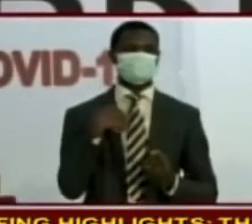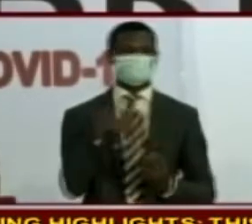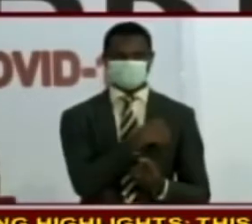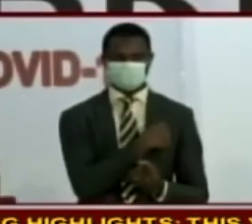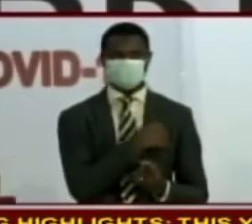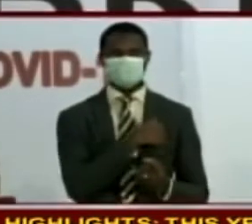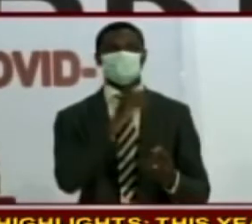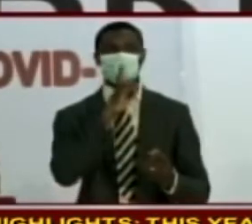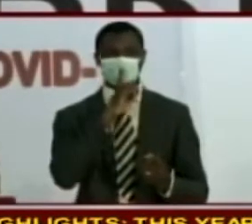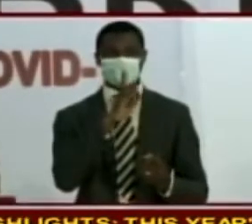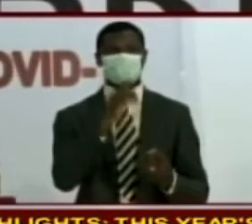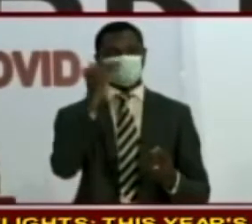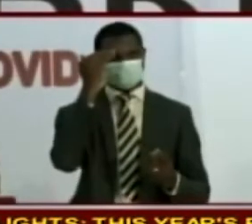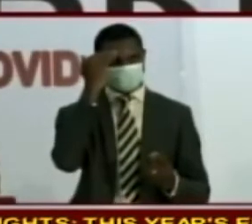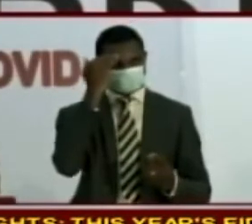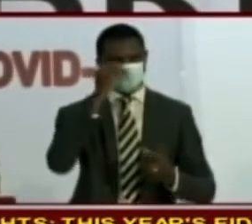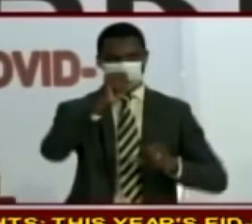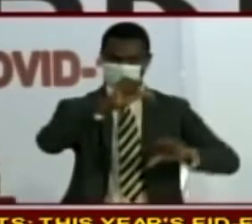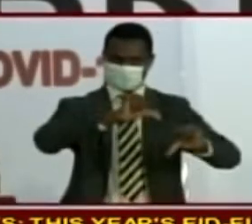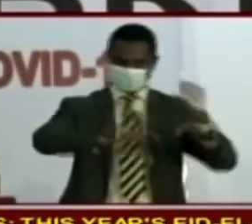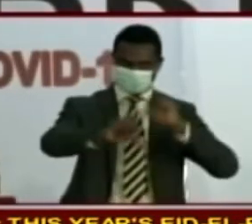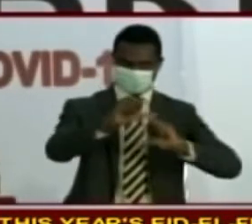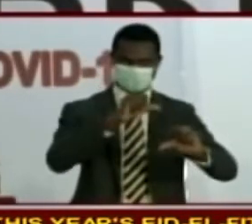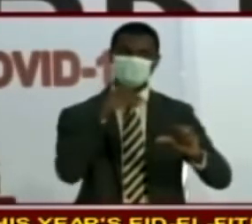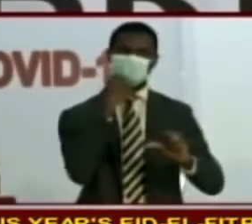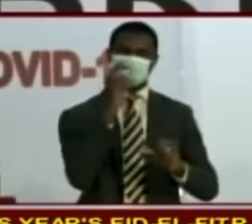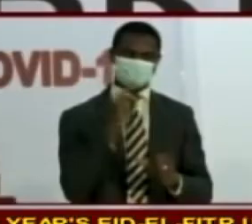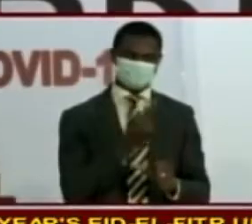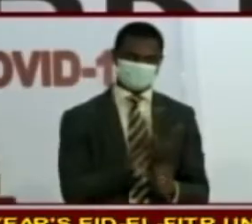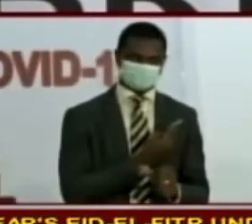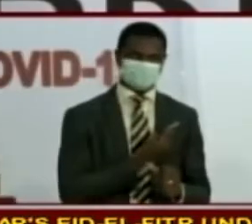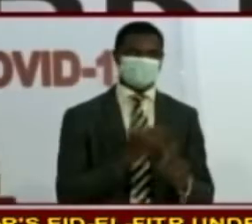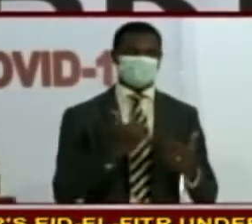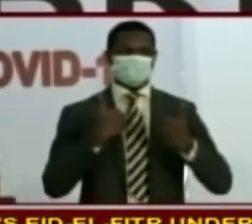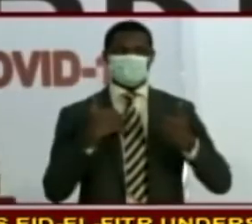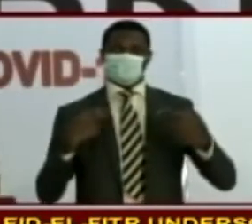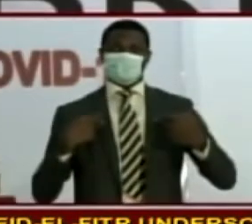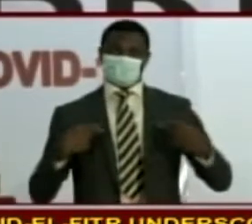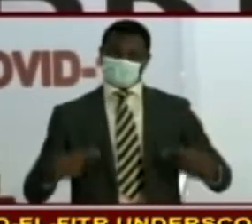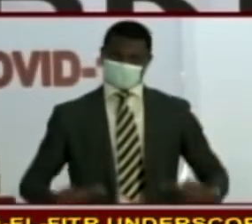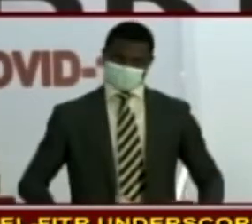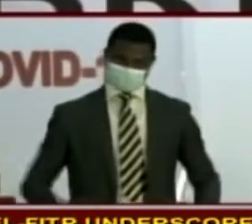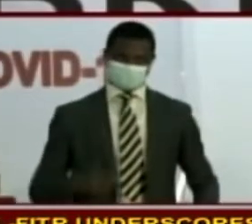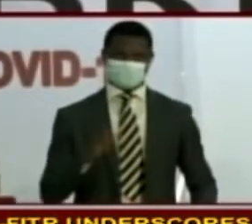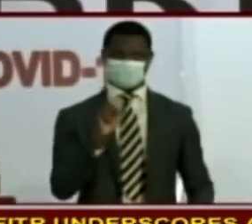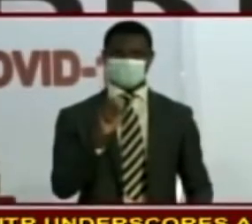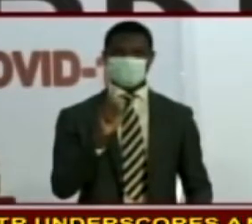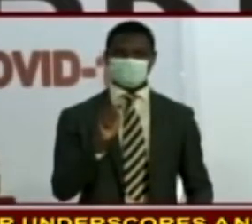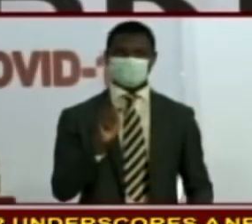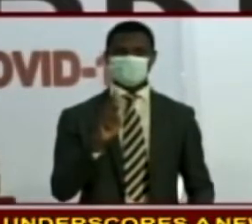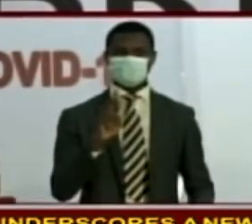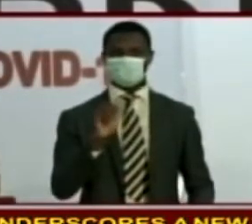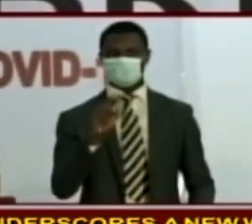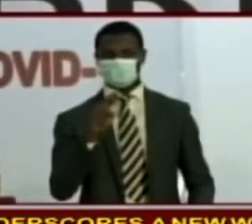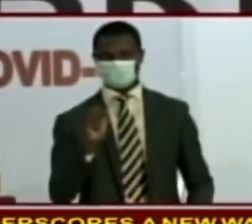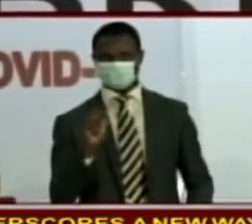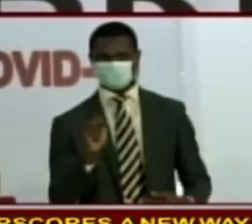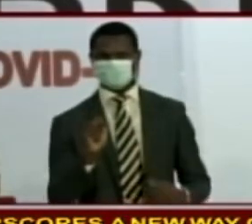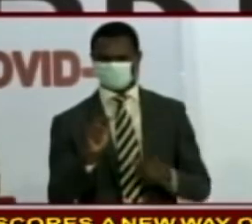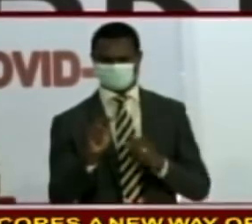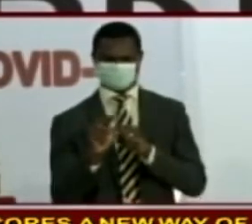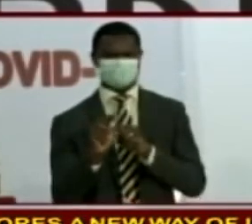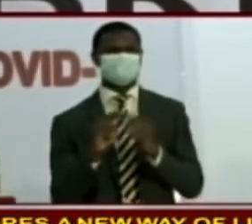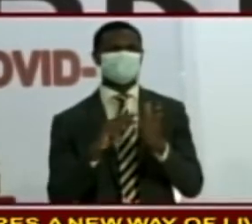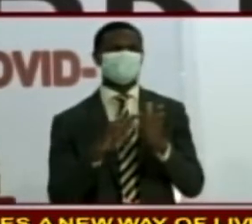strains, we have the L strain and the S strain of coronavirus. There's no strong scientific evidence that these two strains behave